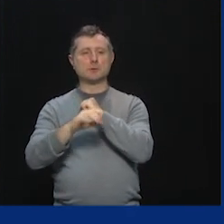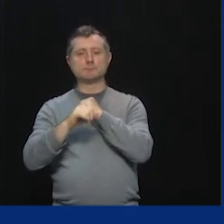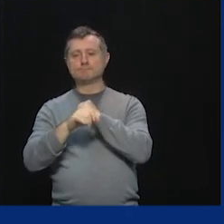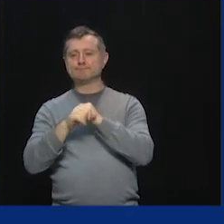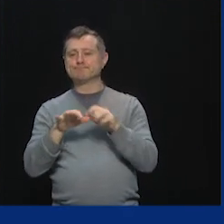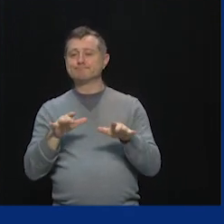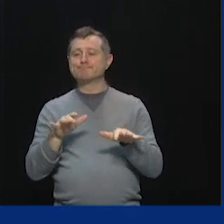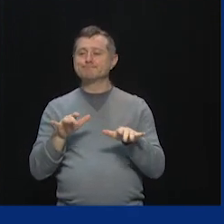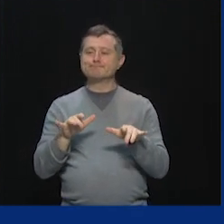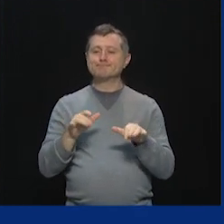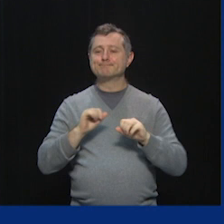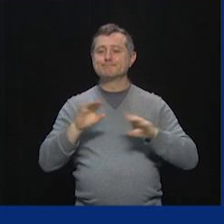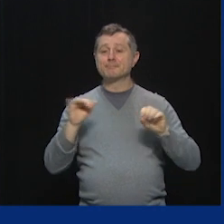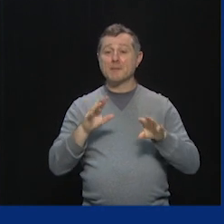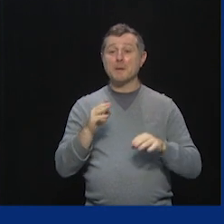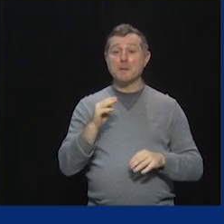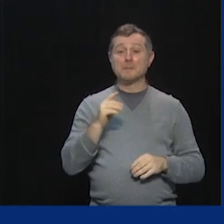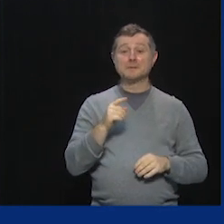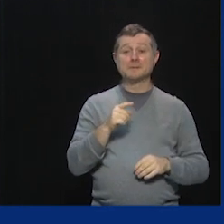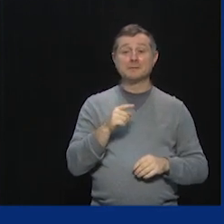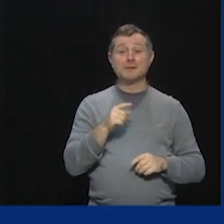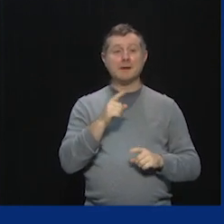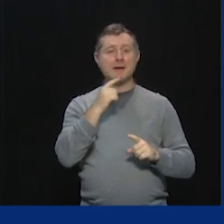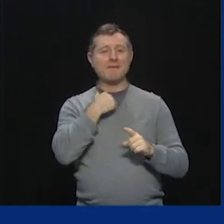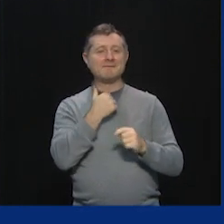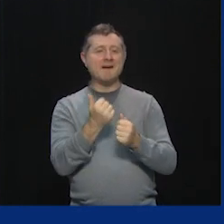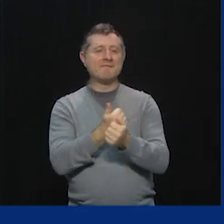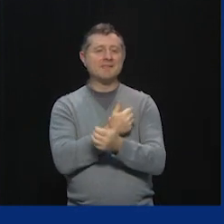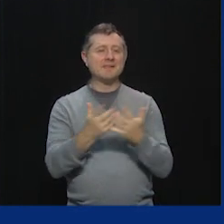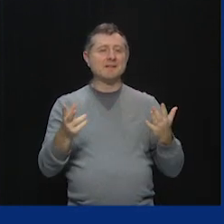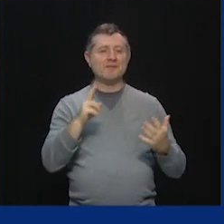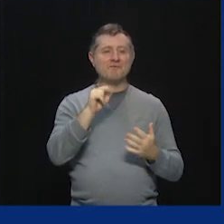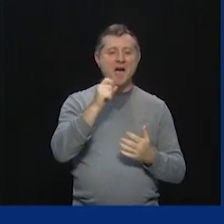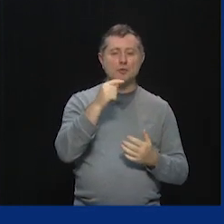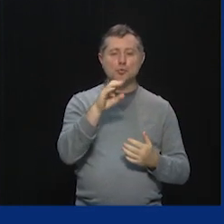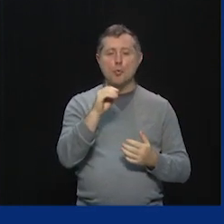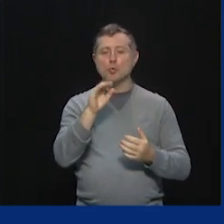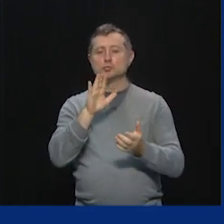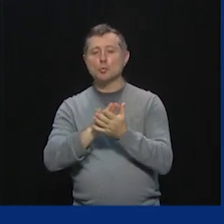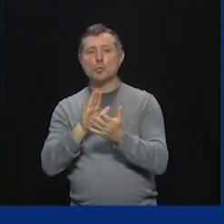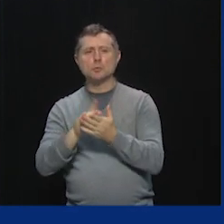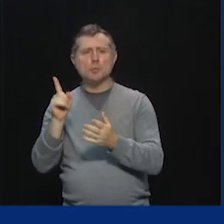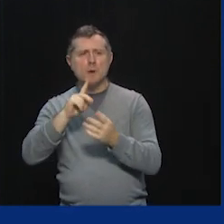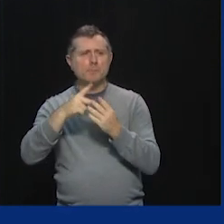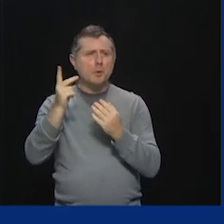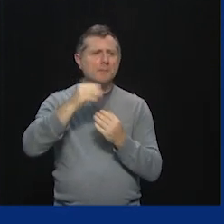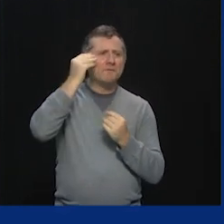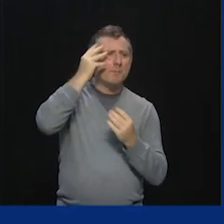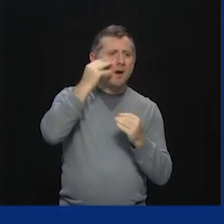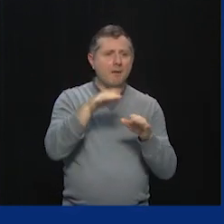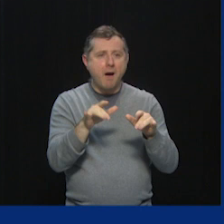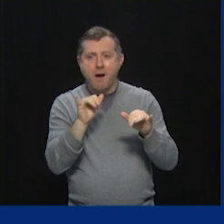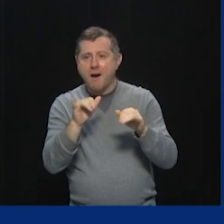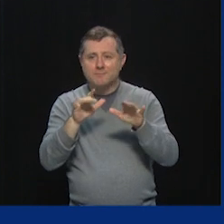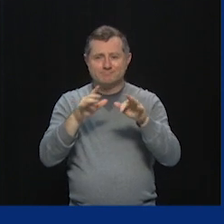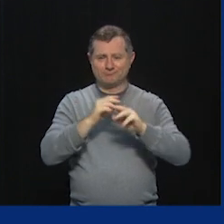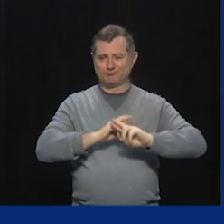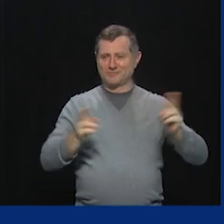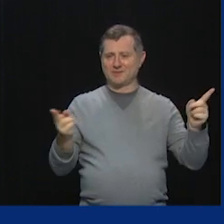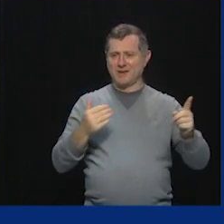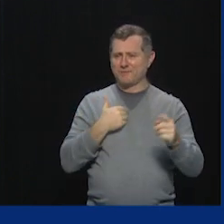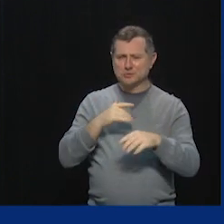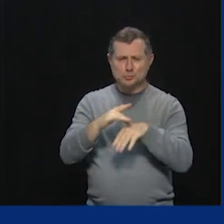where everything is in one location for parents and guardians to know what to do. Ready-made resources for schools and localities to host these events,